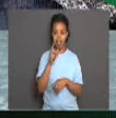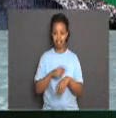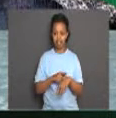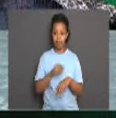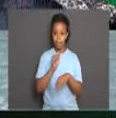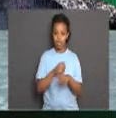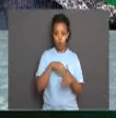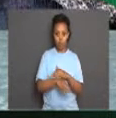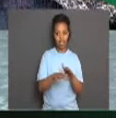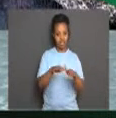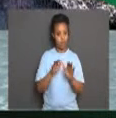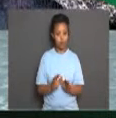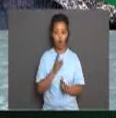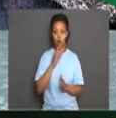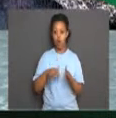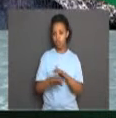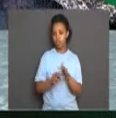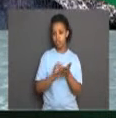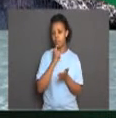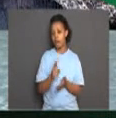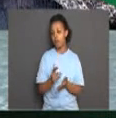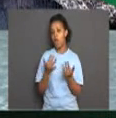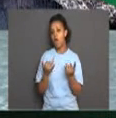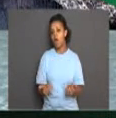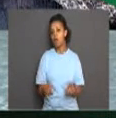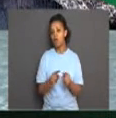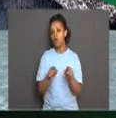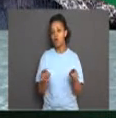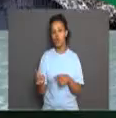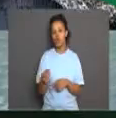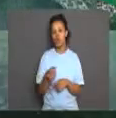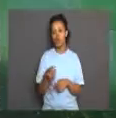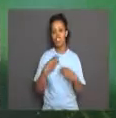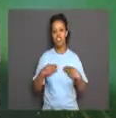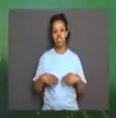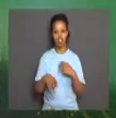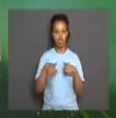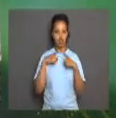in rock under the water is now in a different strata.